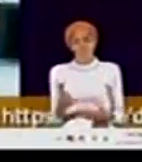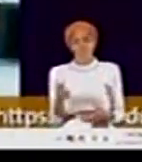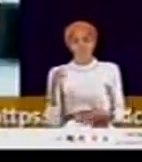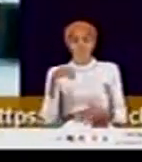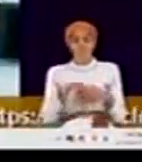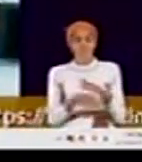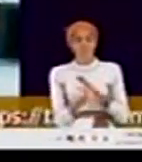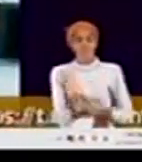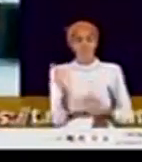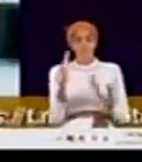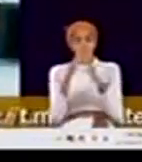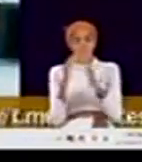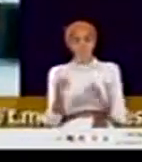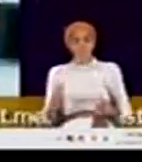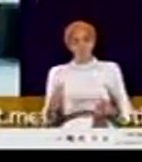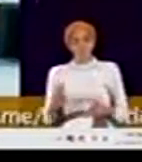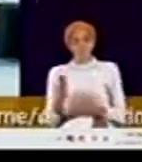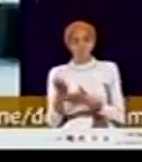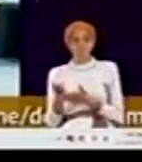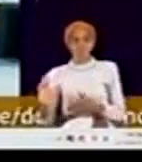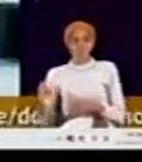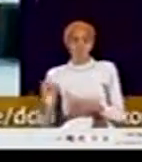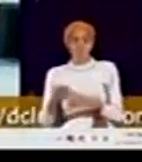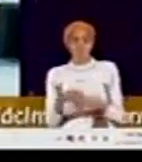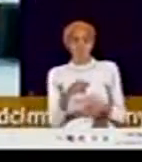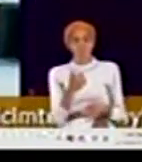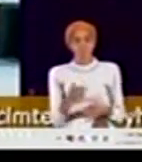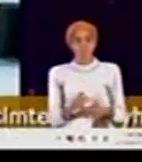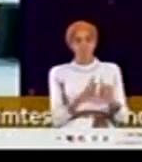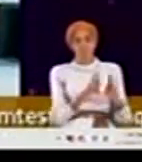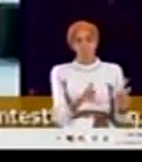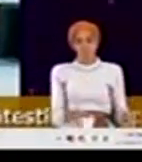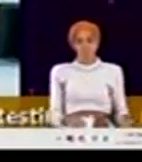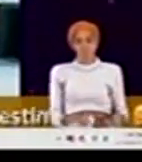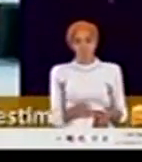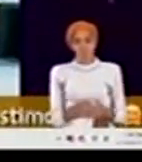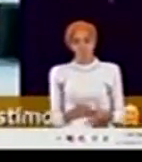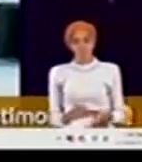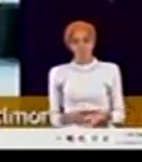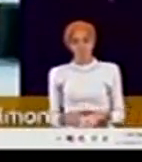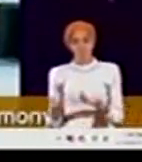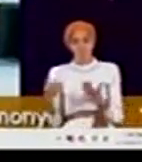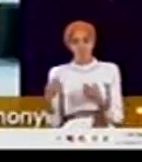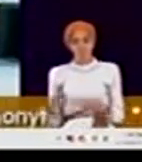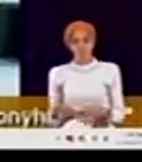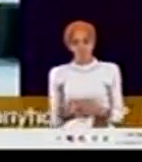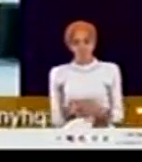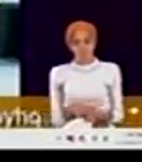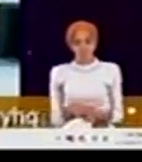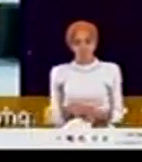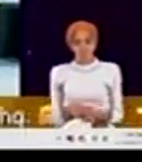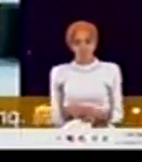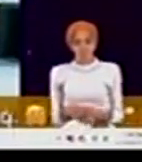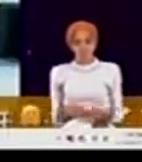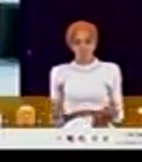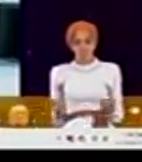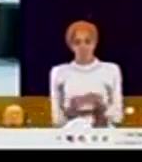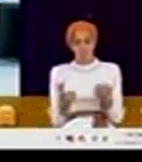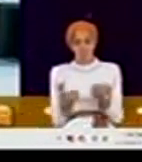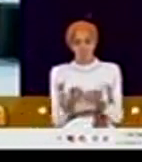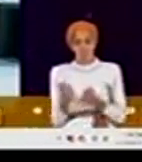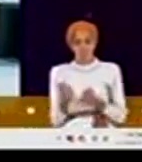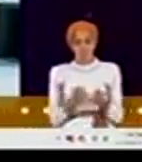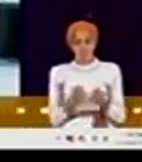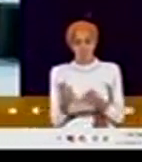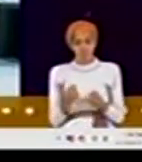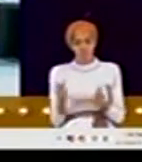house somebody from another company fight I said them fight with a wife and husband the wife